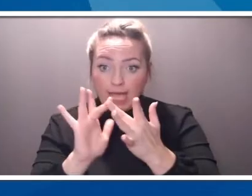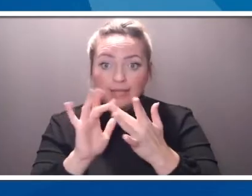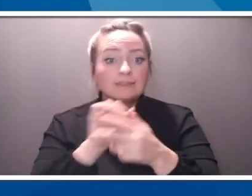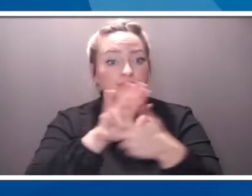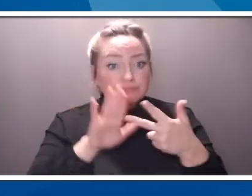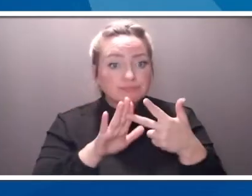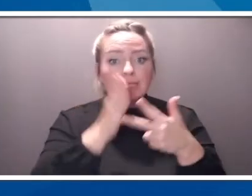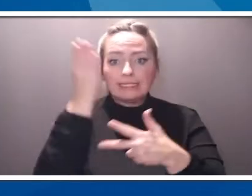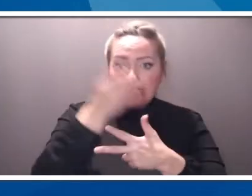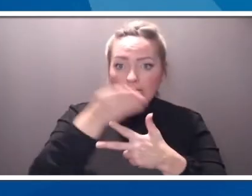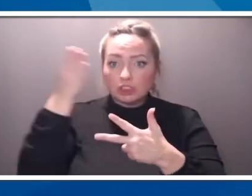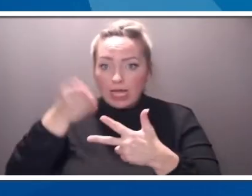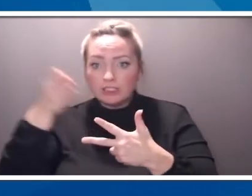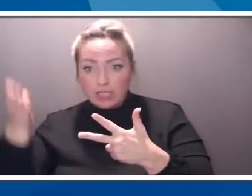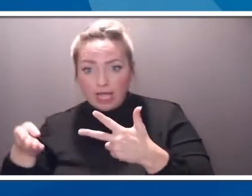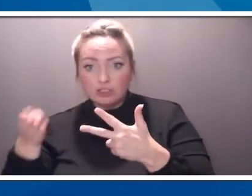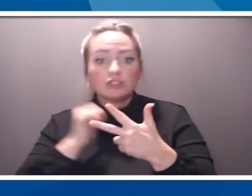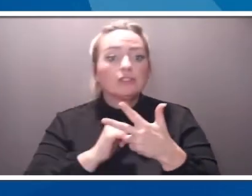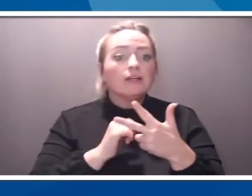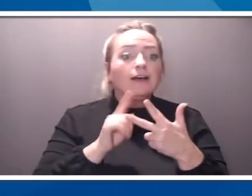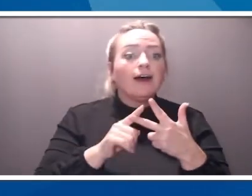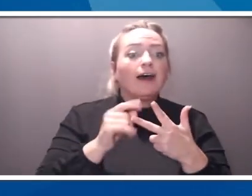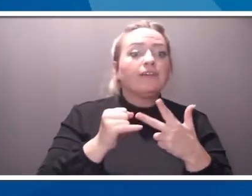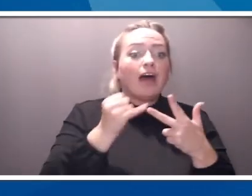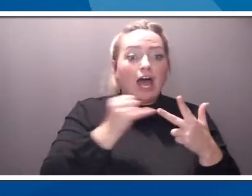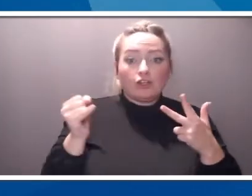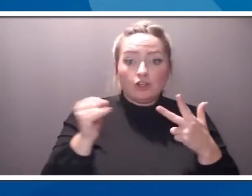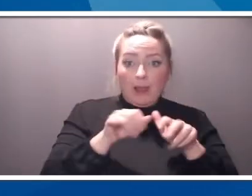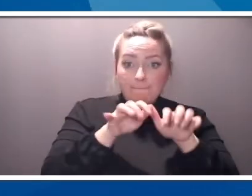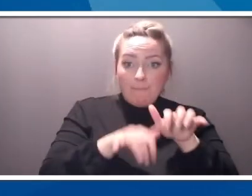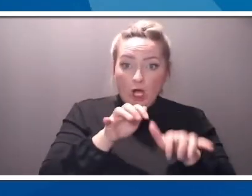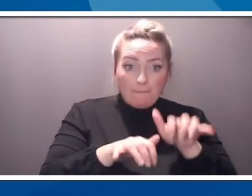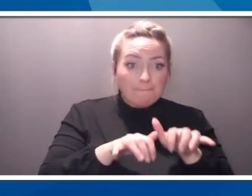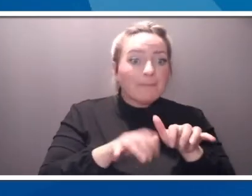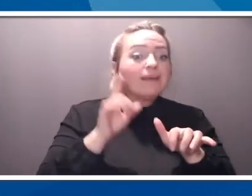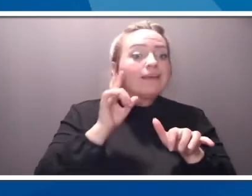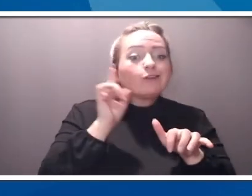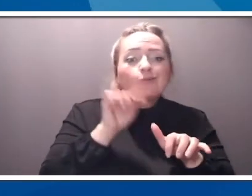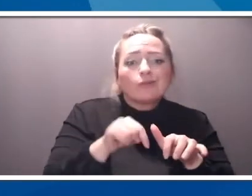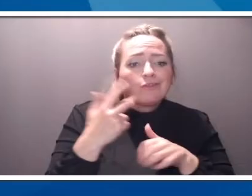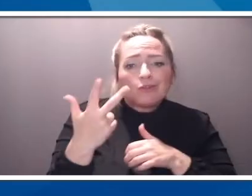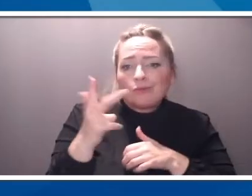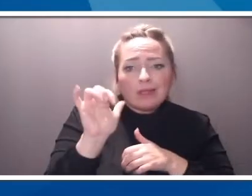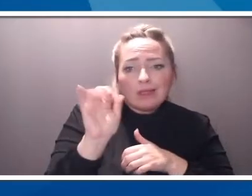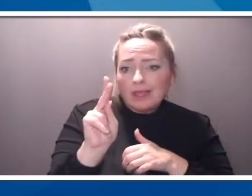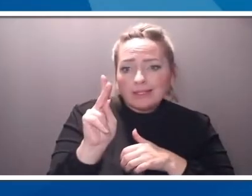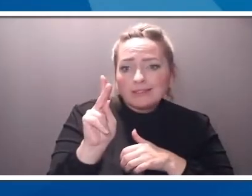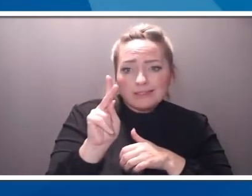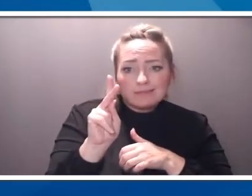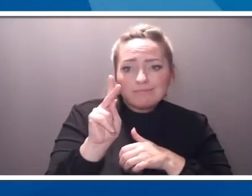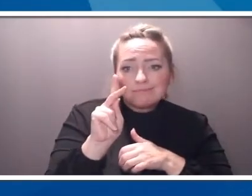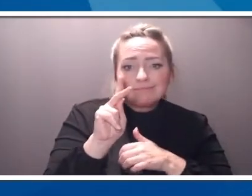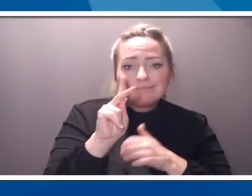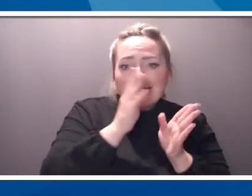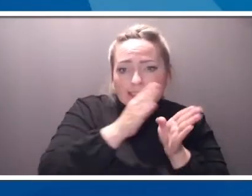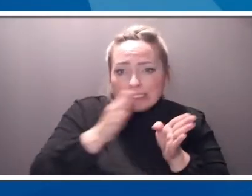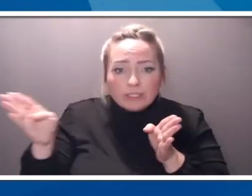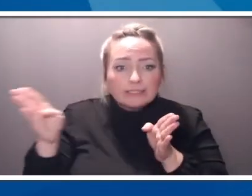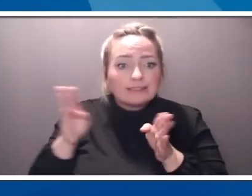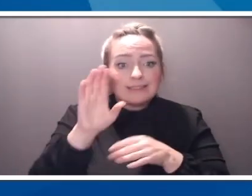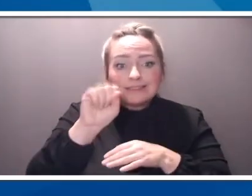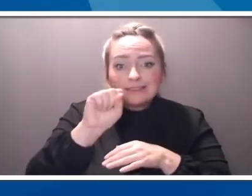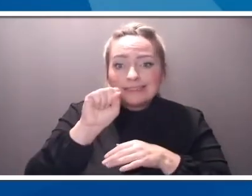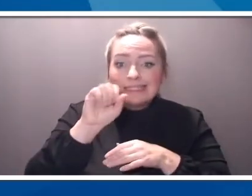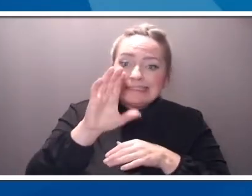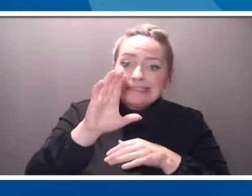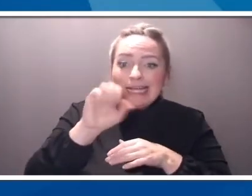they're all on the same line, divided by slashes. And in the underlying markup, they're literally just 3 links in sequence.